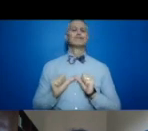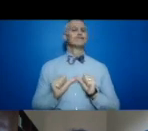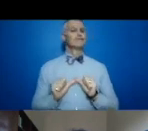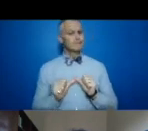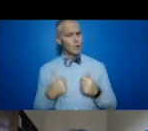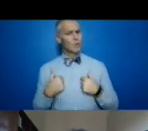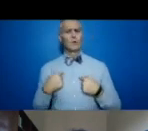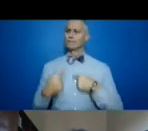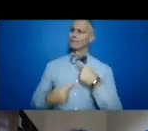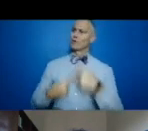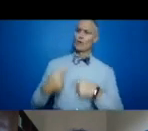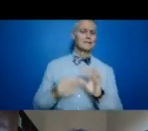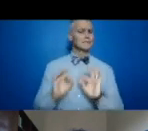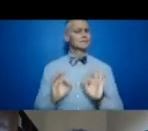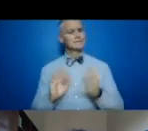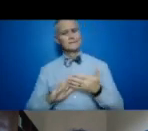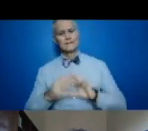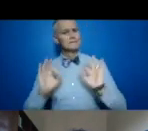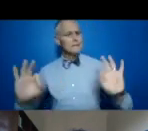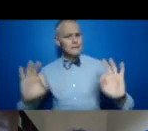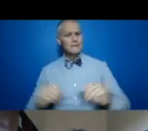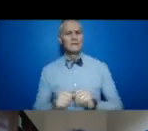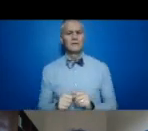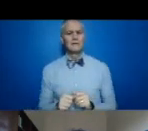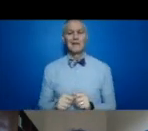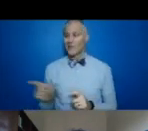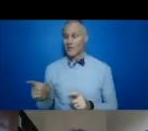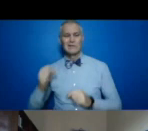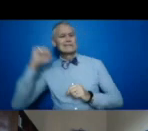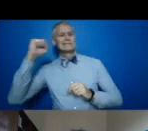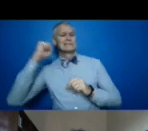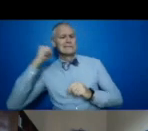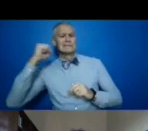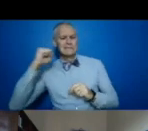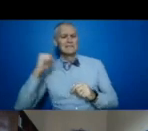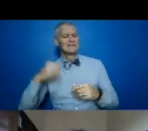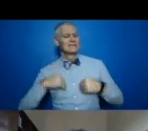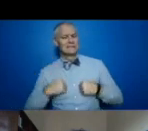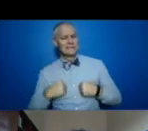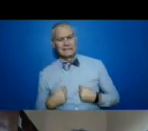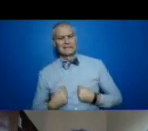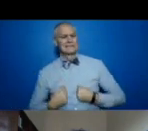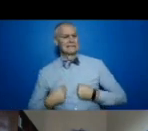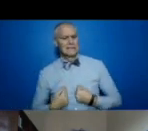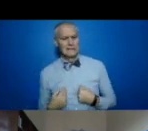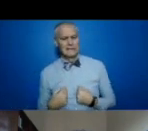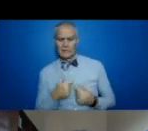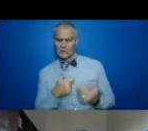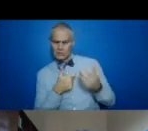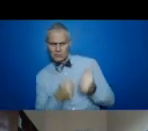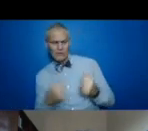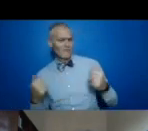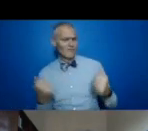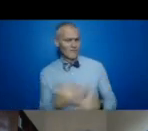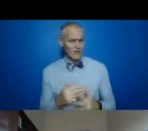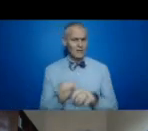progressive city. Then there's weariness among the activists. The mistrust and fear